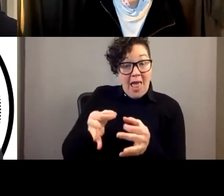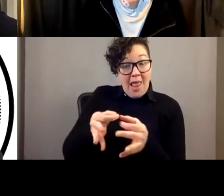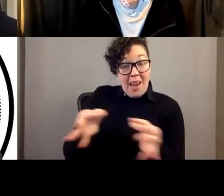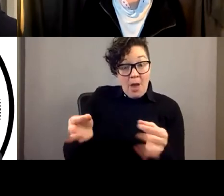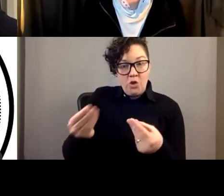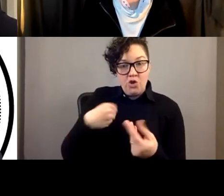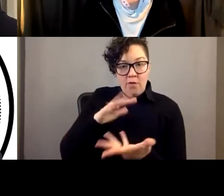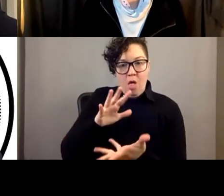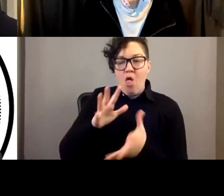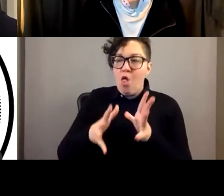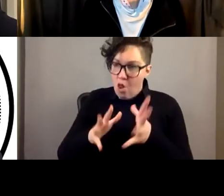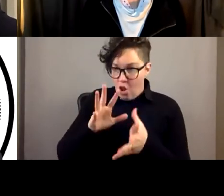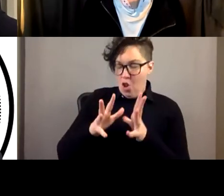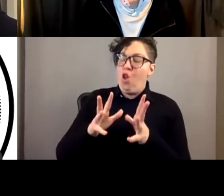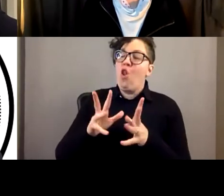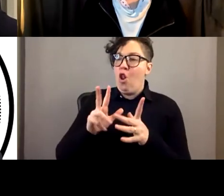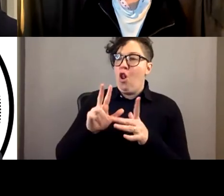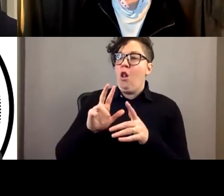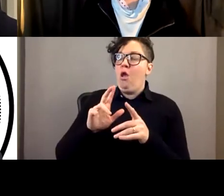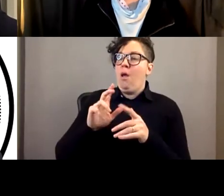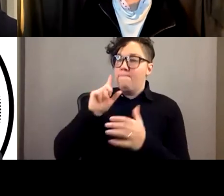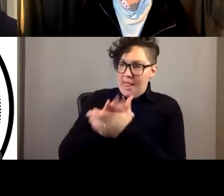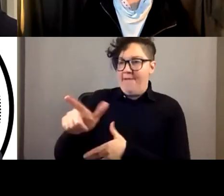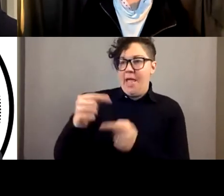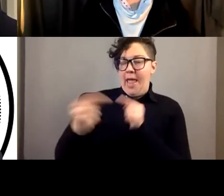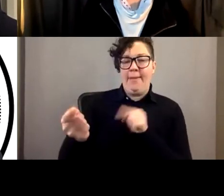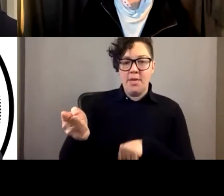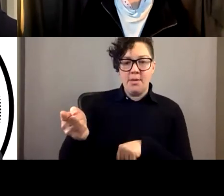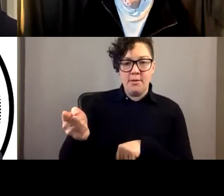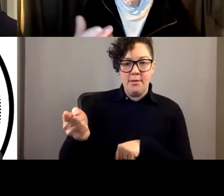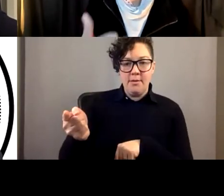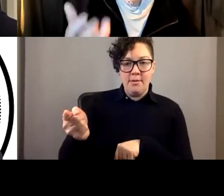into creating our enemies. Because I don't think this is a natural